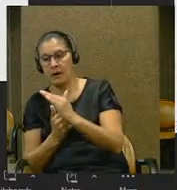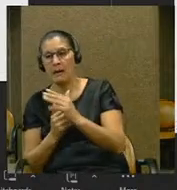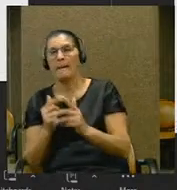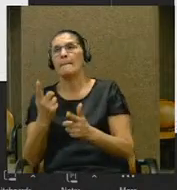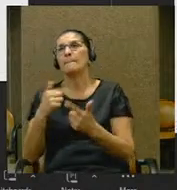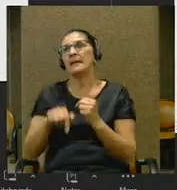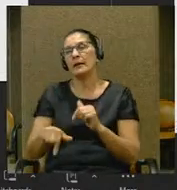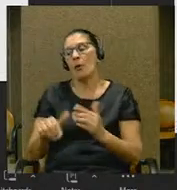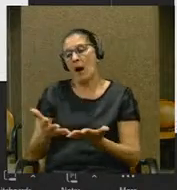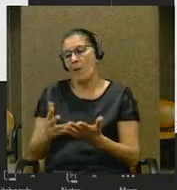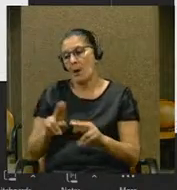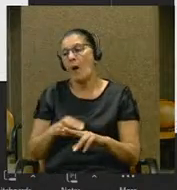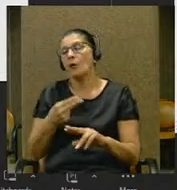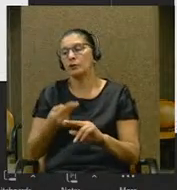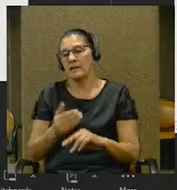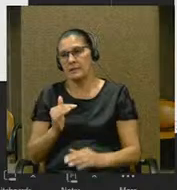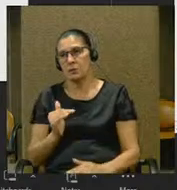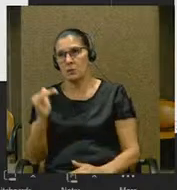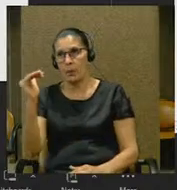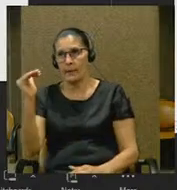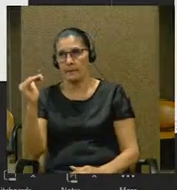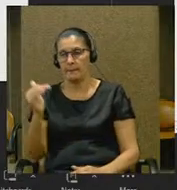the public health emergency was